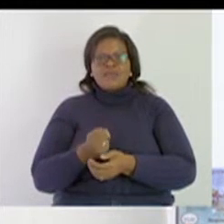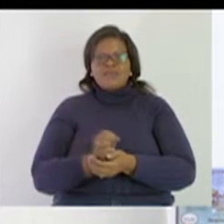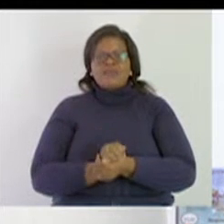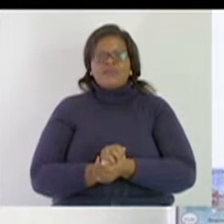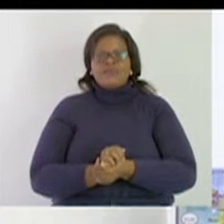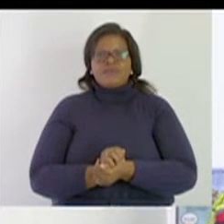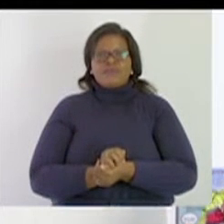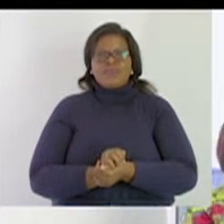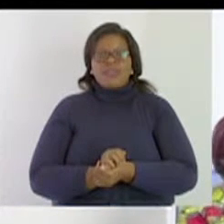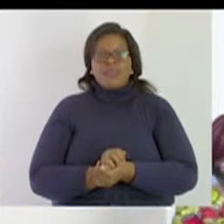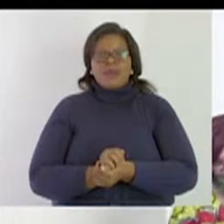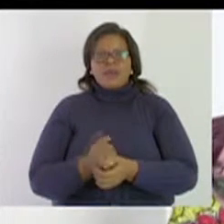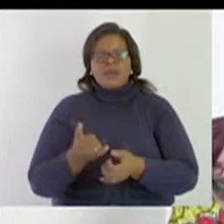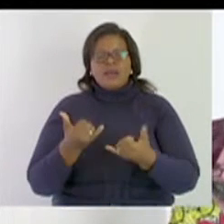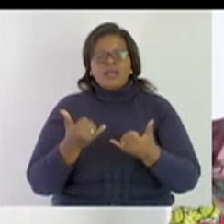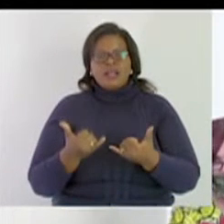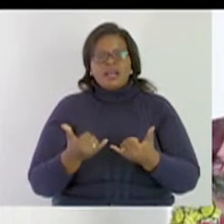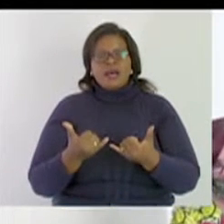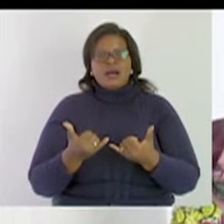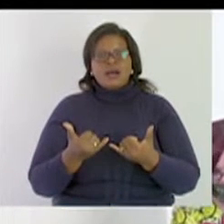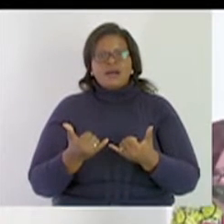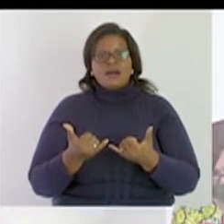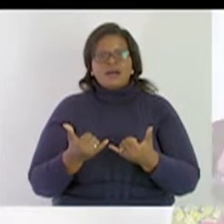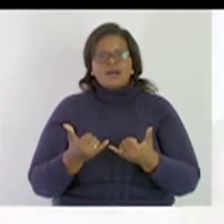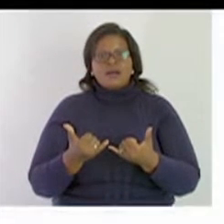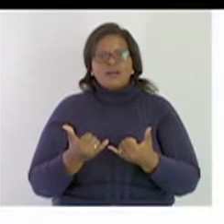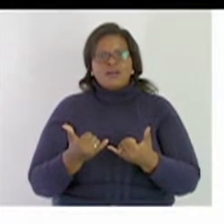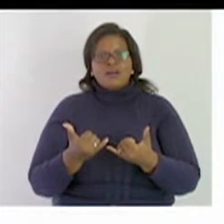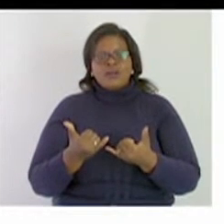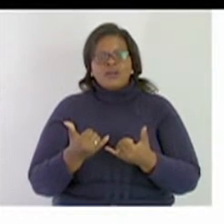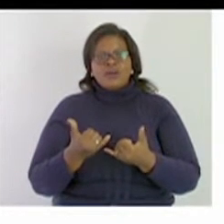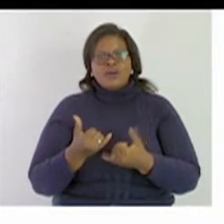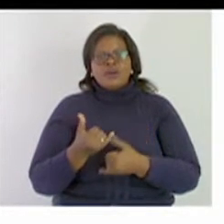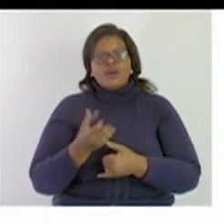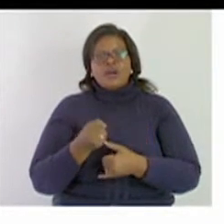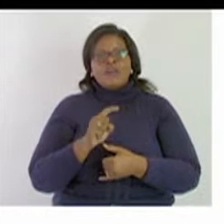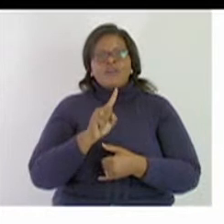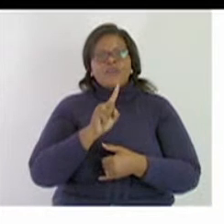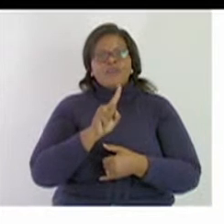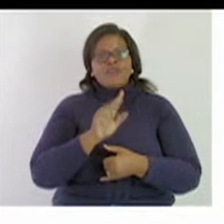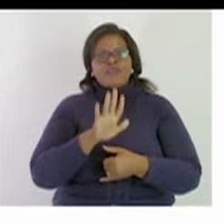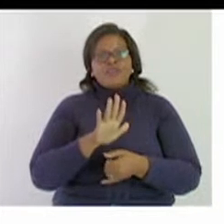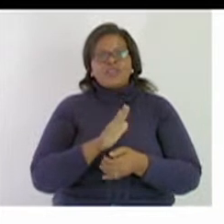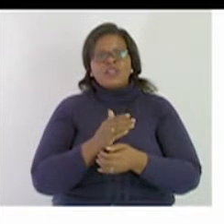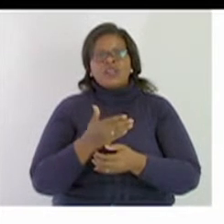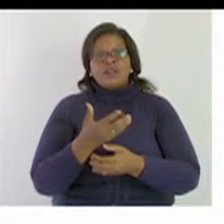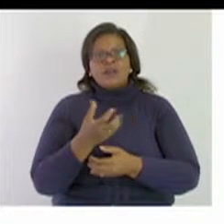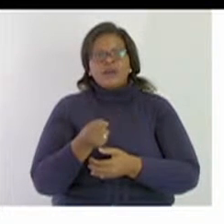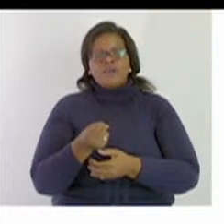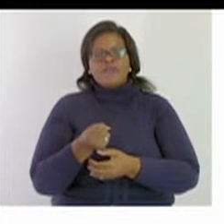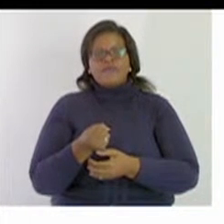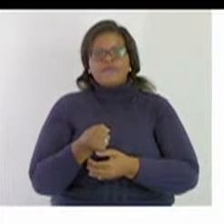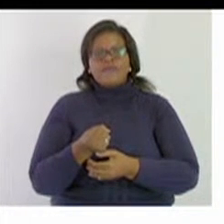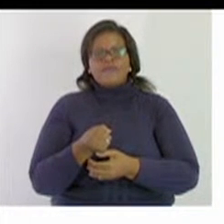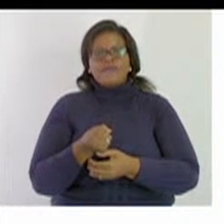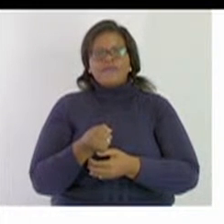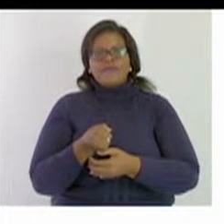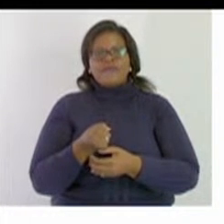Right? So you will find, on page 15, you will find 5